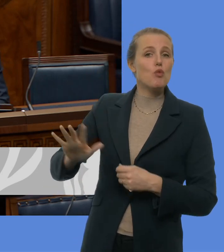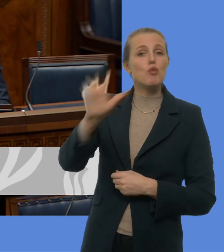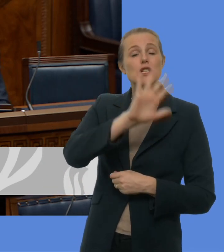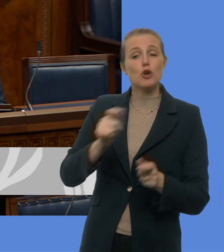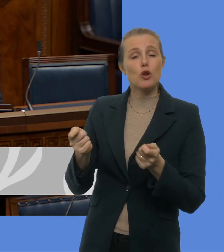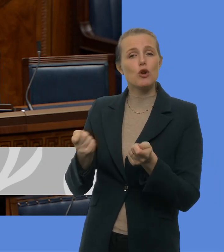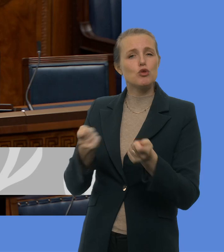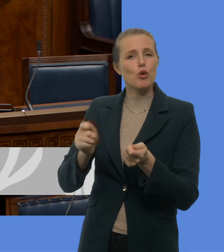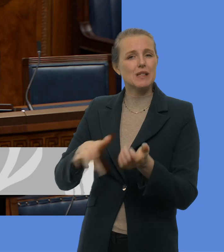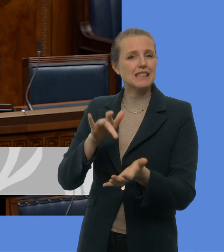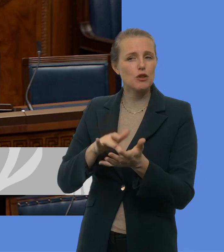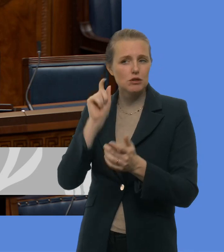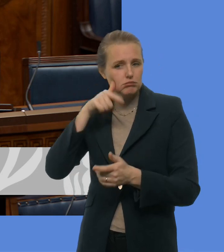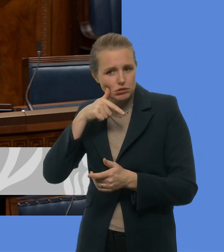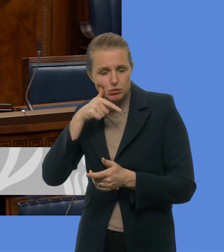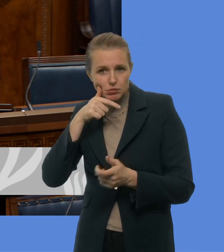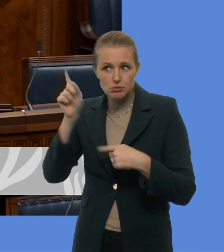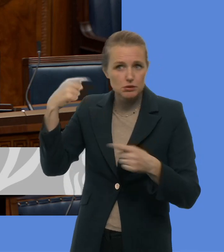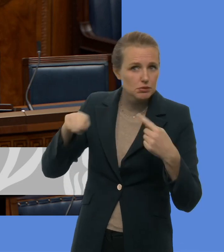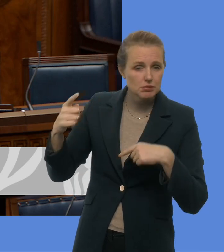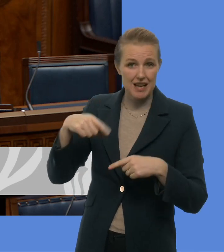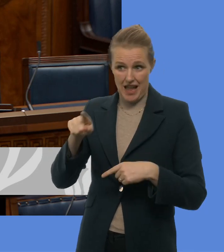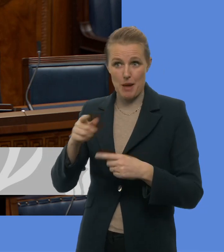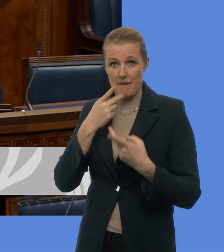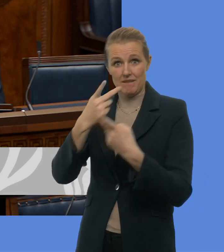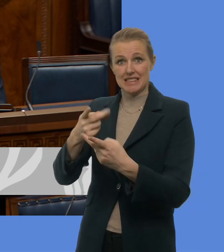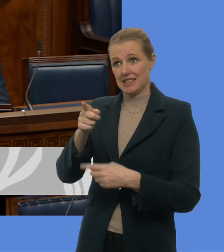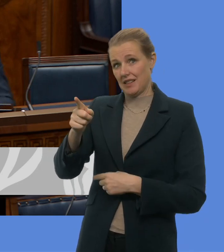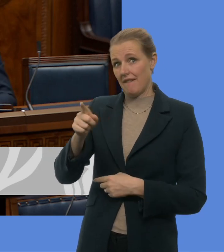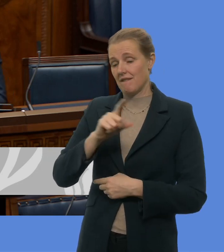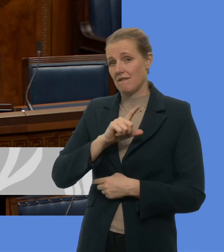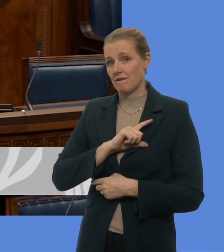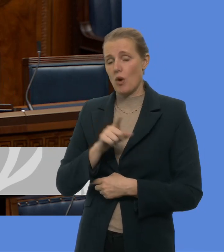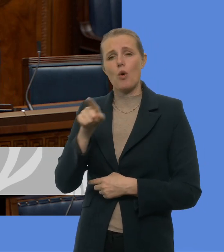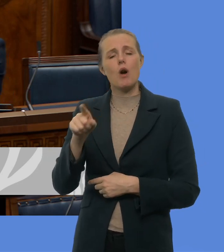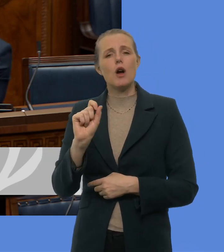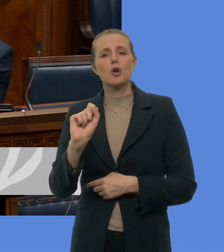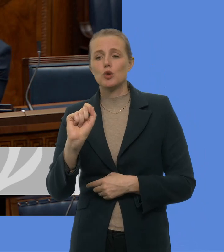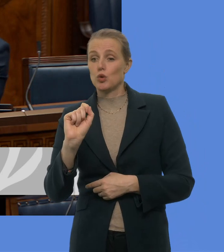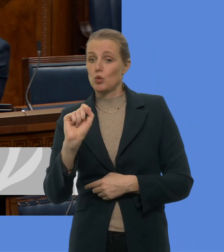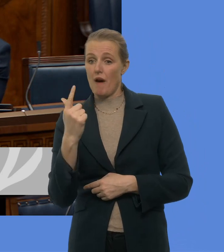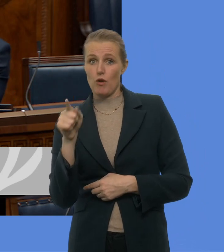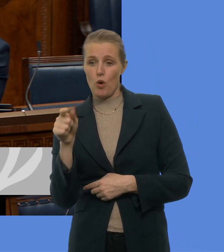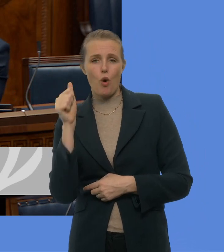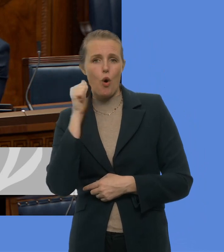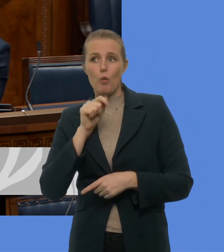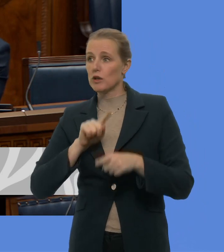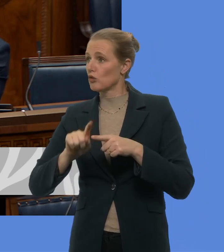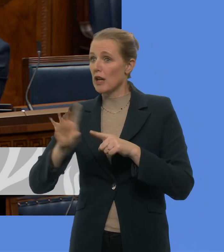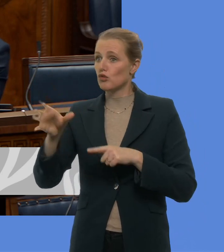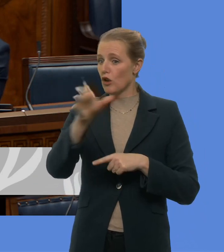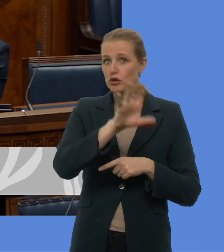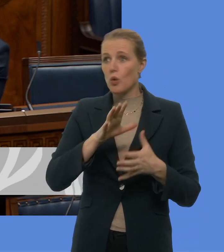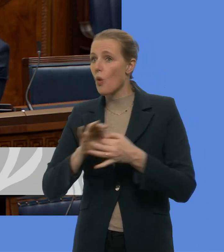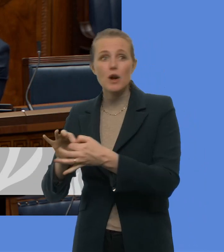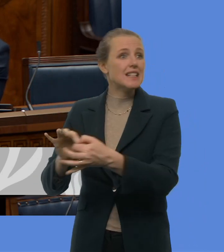it a few weeks ago for their daily 12 o'clock call, where they try and coordinate between the trusts. And there's